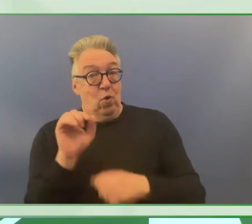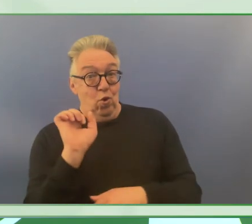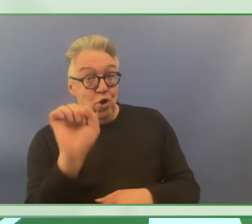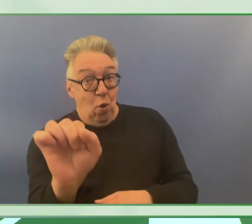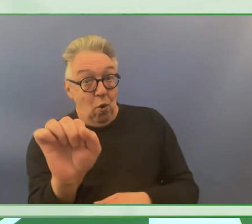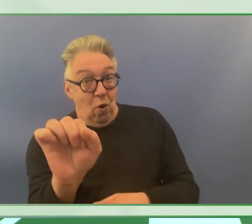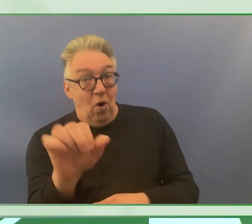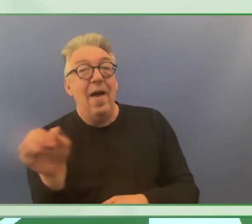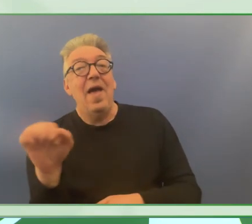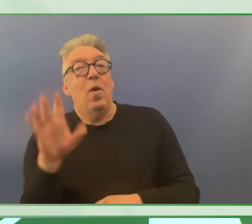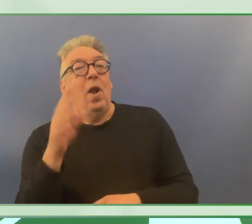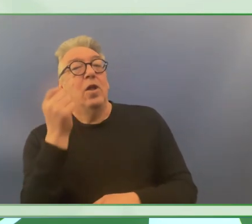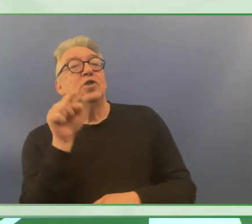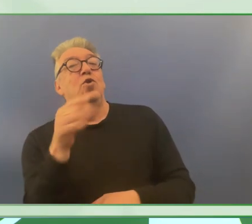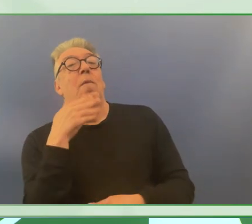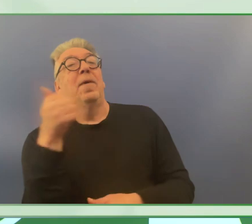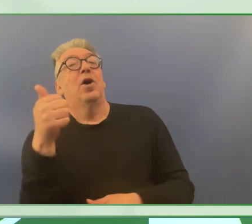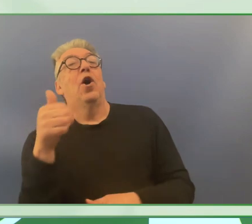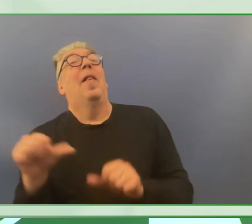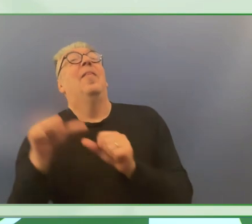you, and it's giving you then a response.